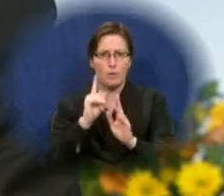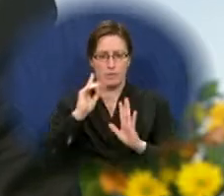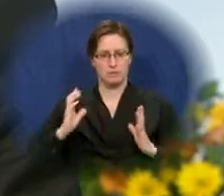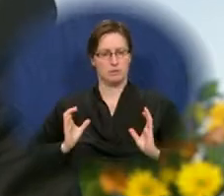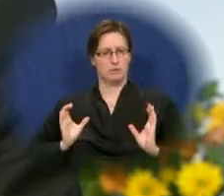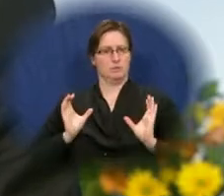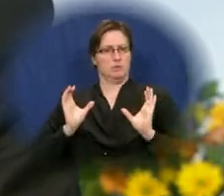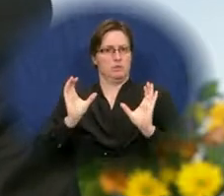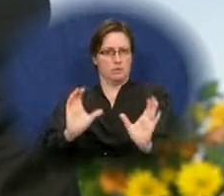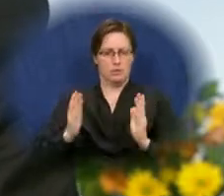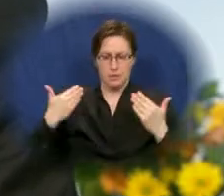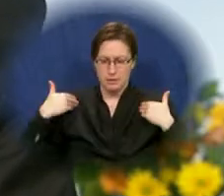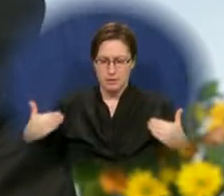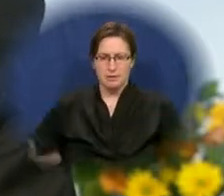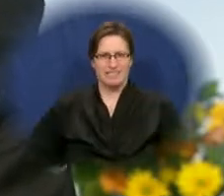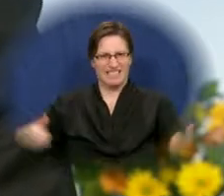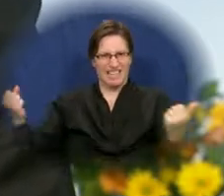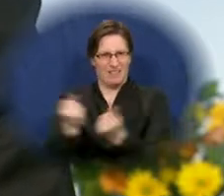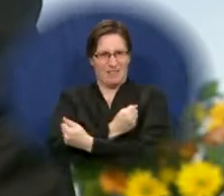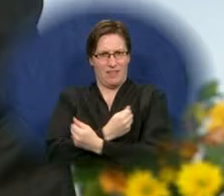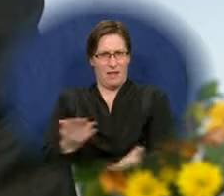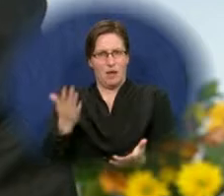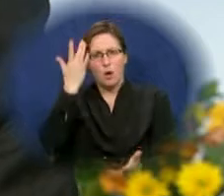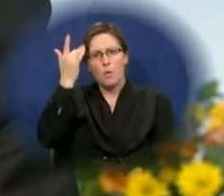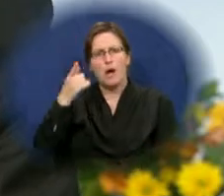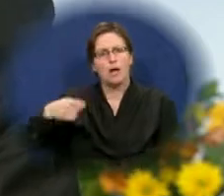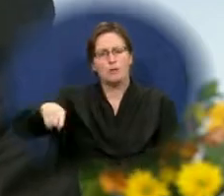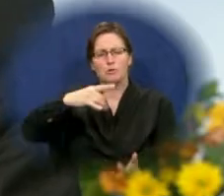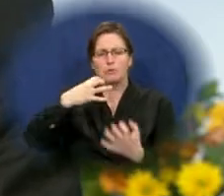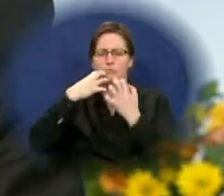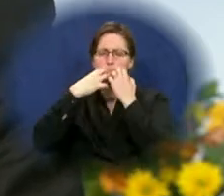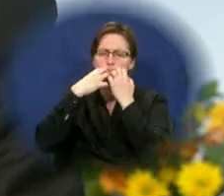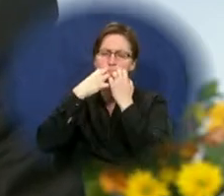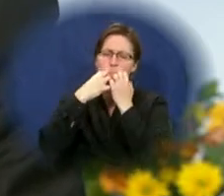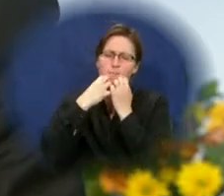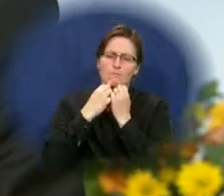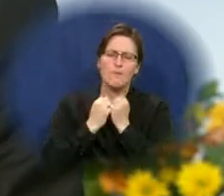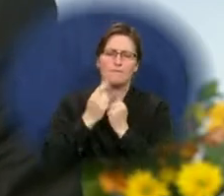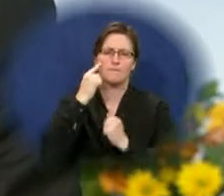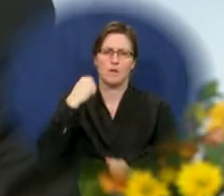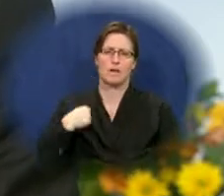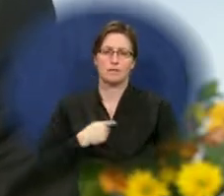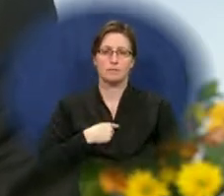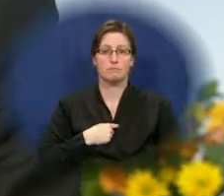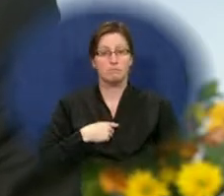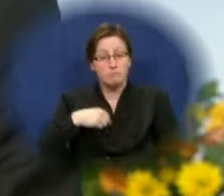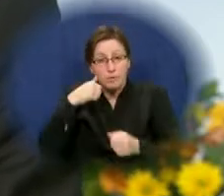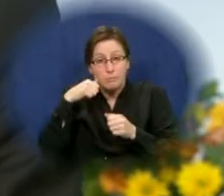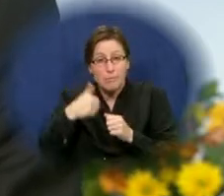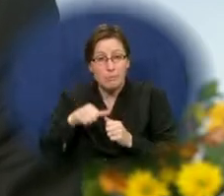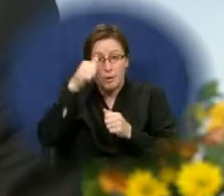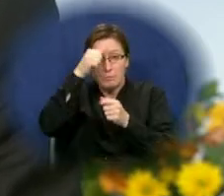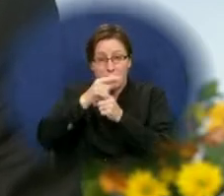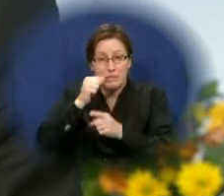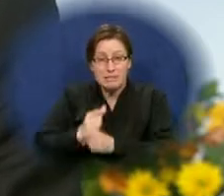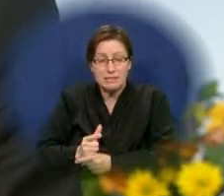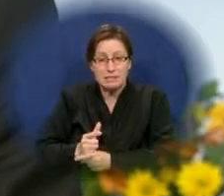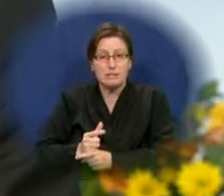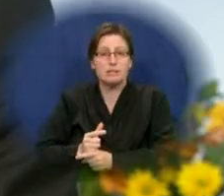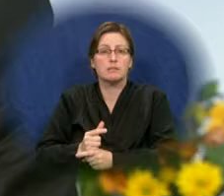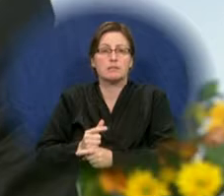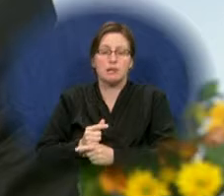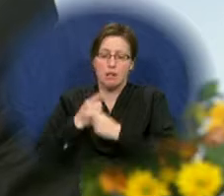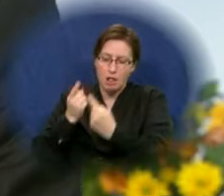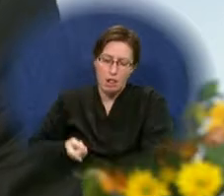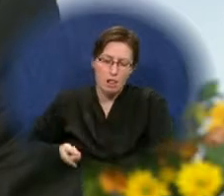as well, so dearly beloved you had become to us. You recall, brothers and sisters, our toil